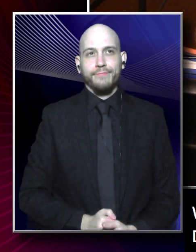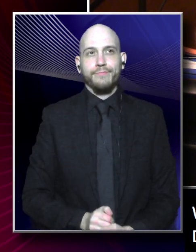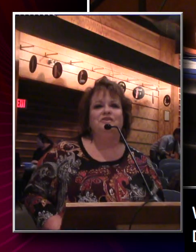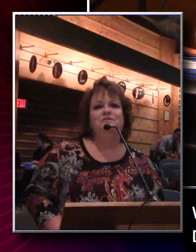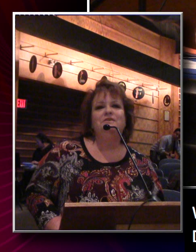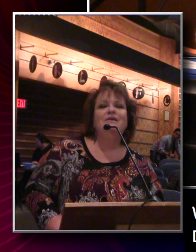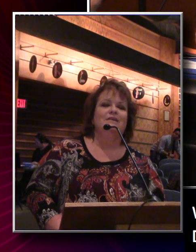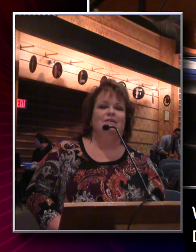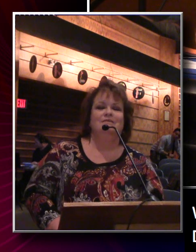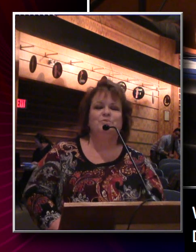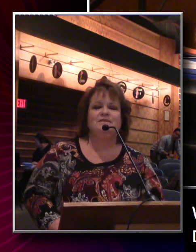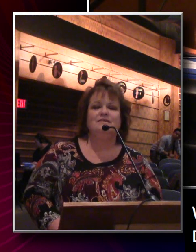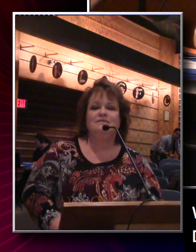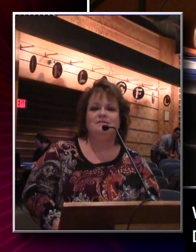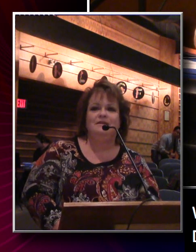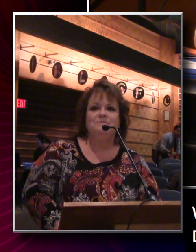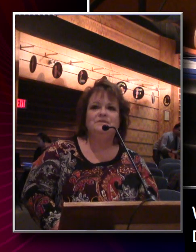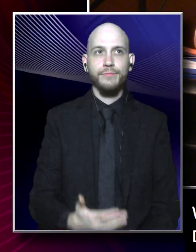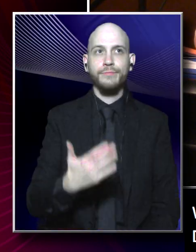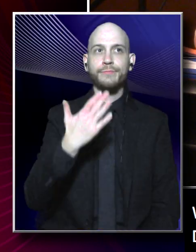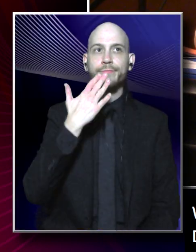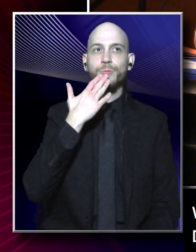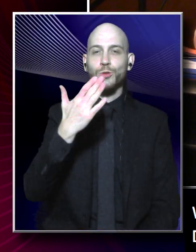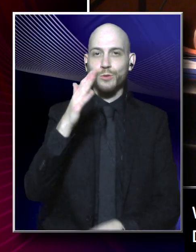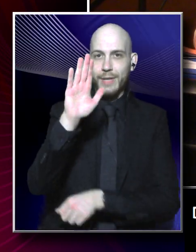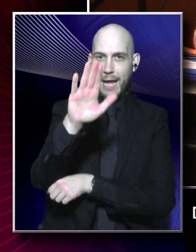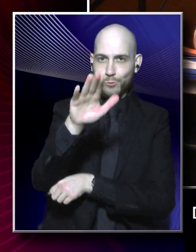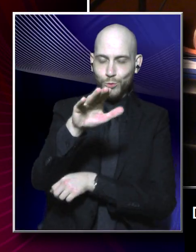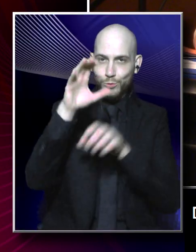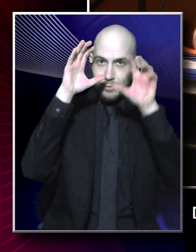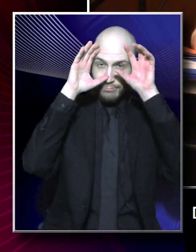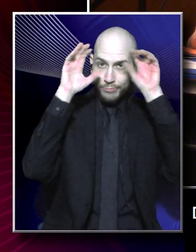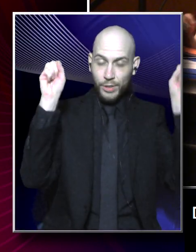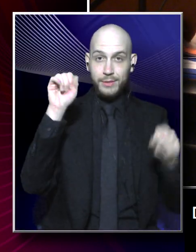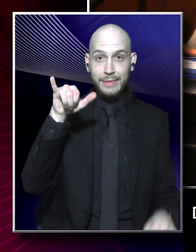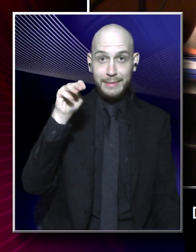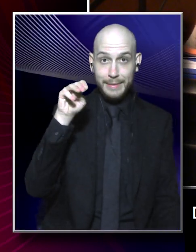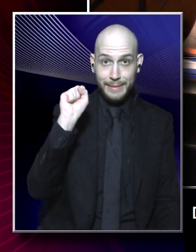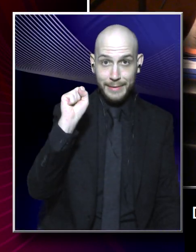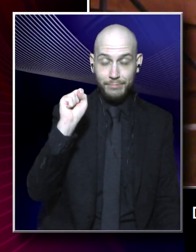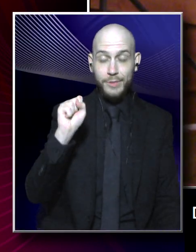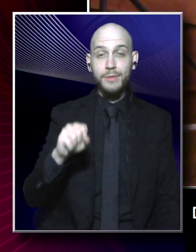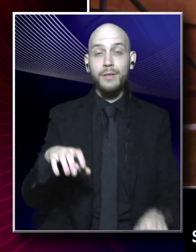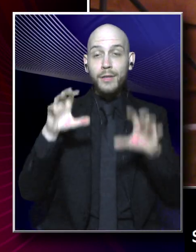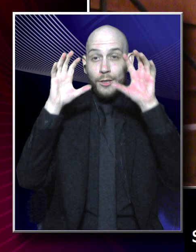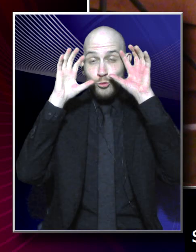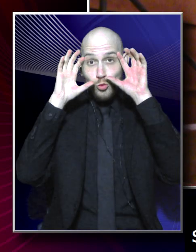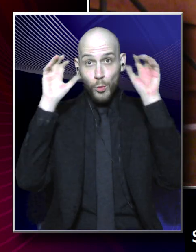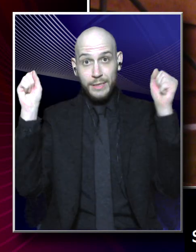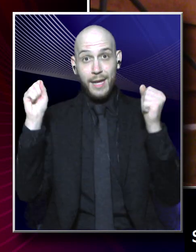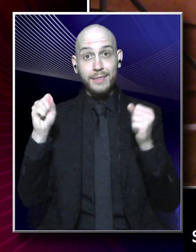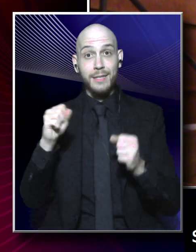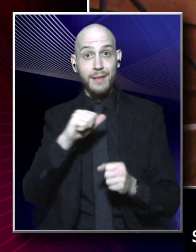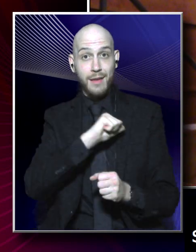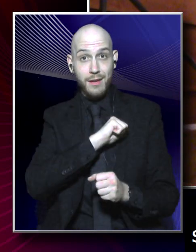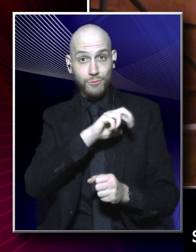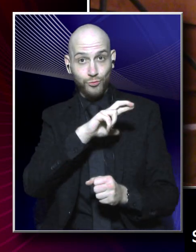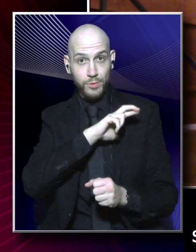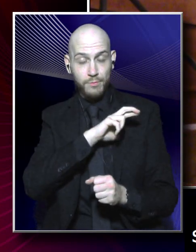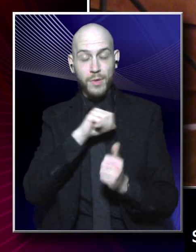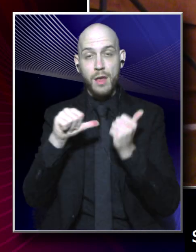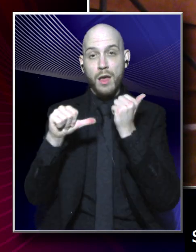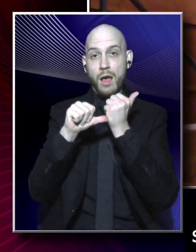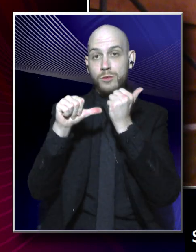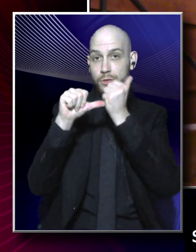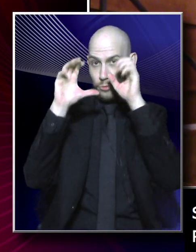Good afternoon, President Sims, Superintendent Reichman, Assistant Superintendent Rex. It